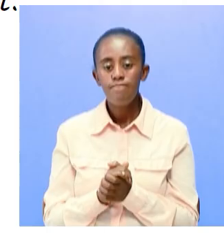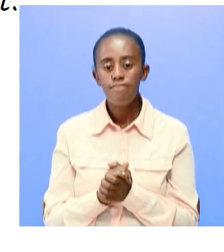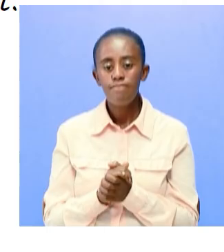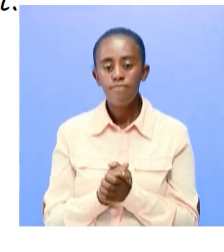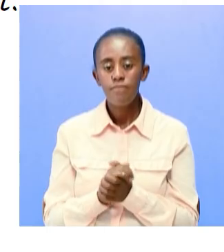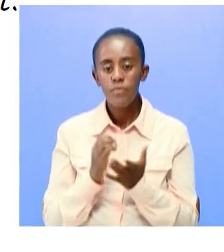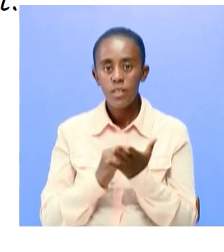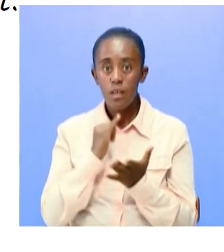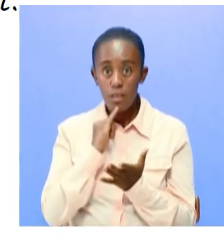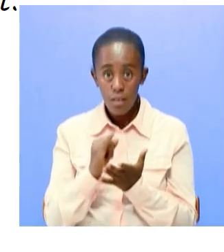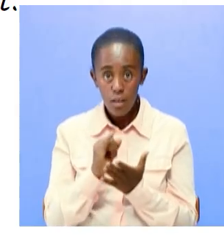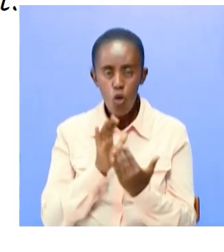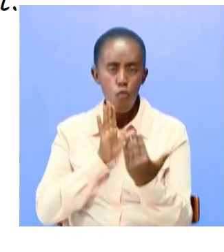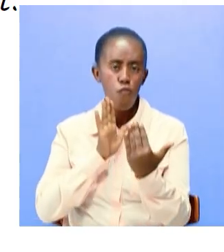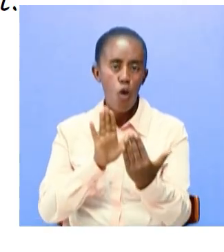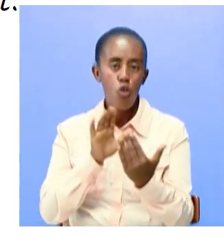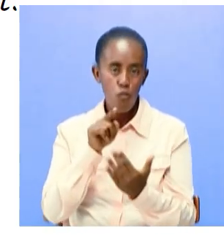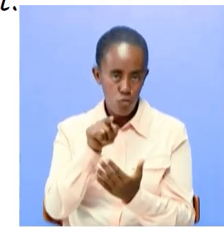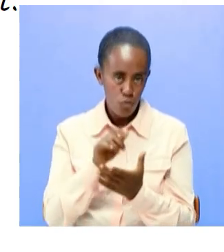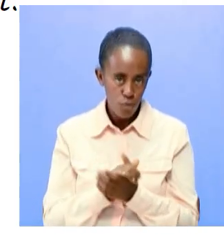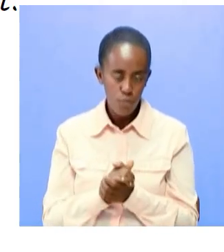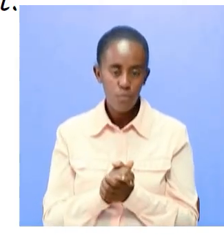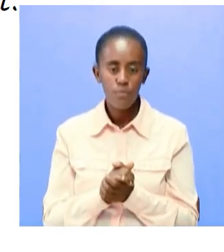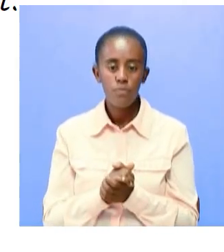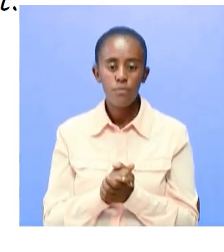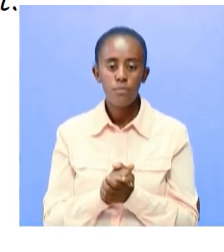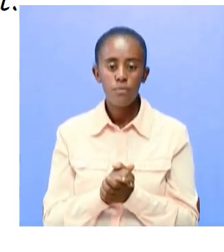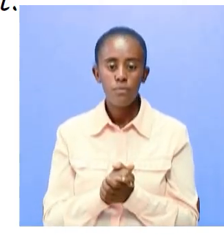It is in front of you.